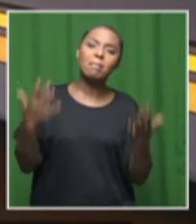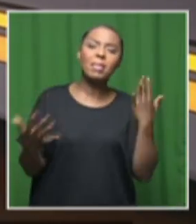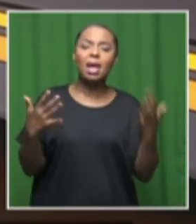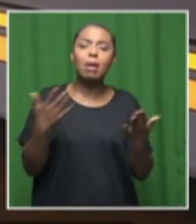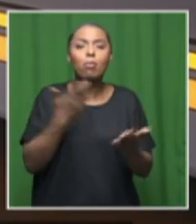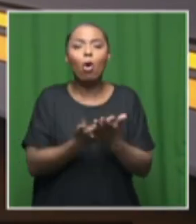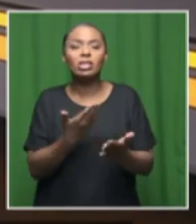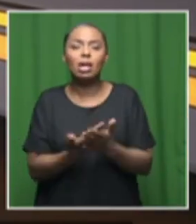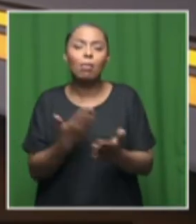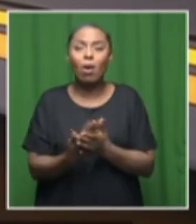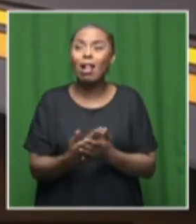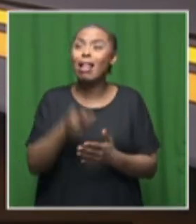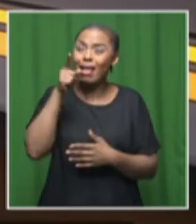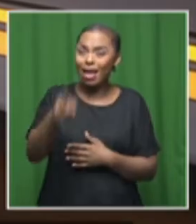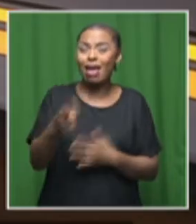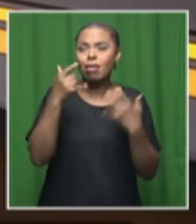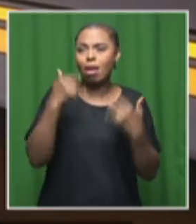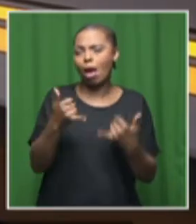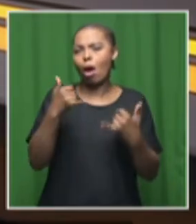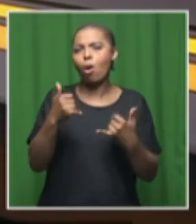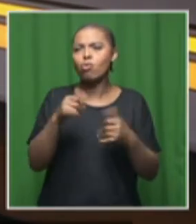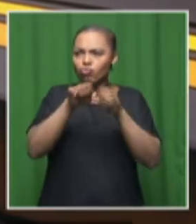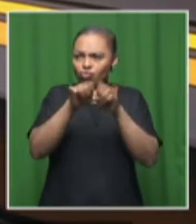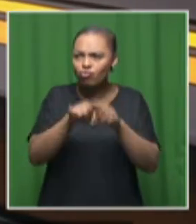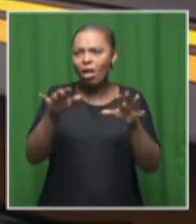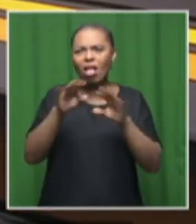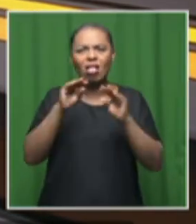that this could spread to other parts of the country?